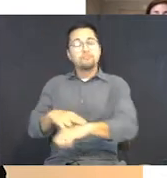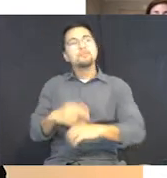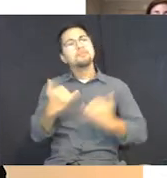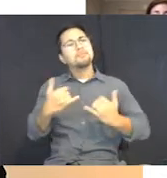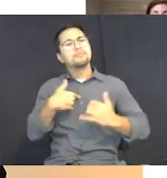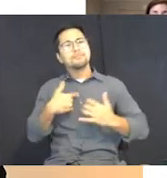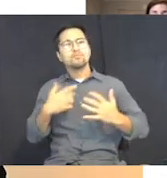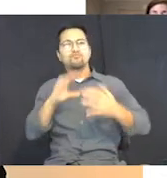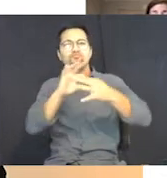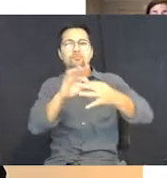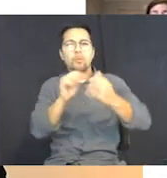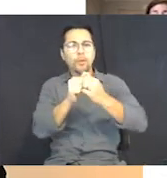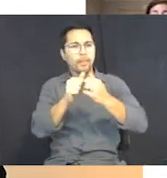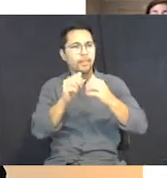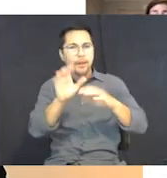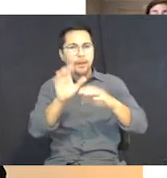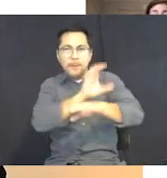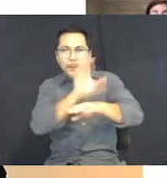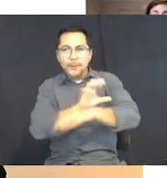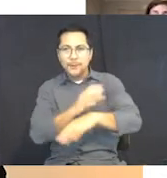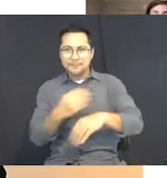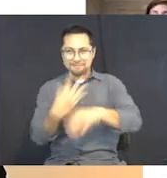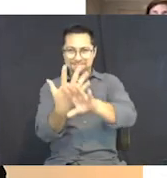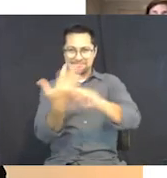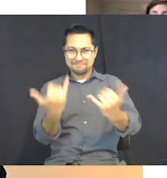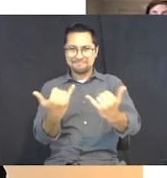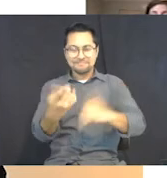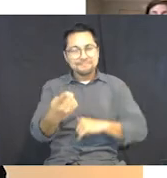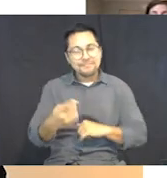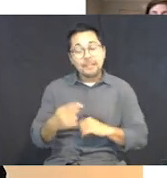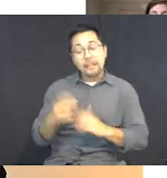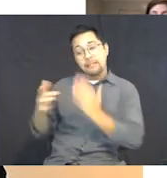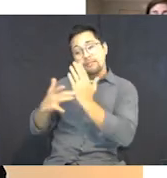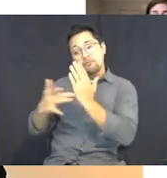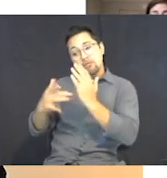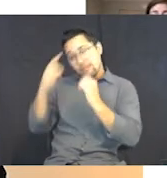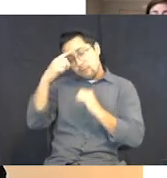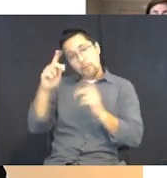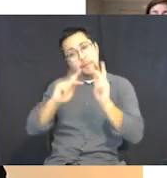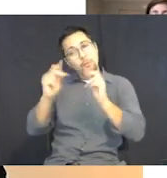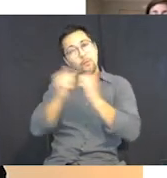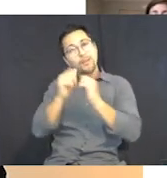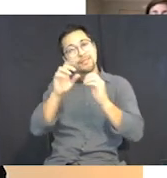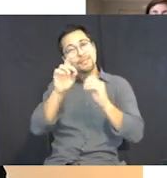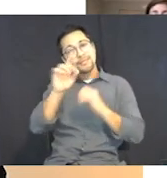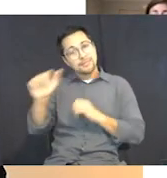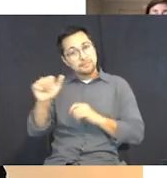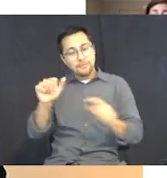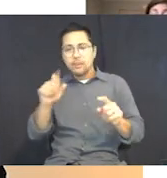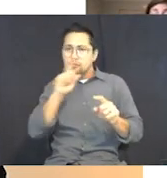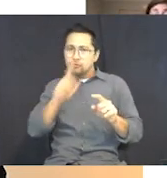everyday life, like maybe some smart home solutions like a Ring doorbell, may still not be